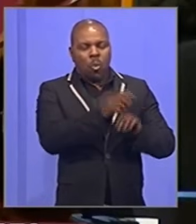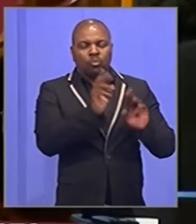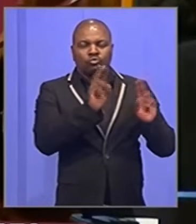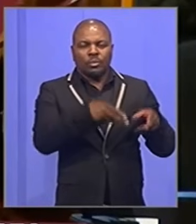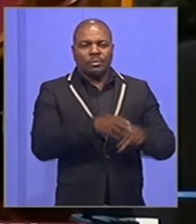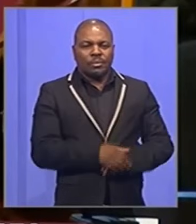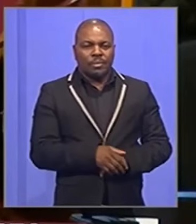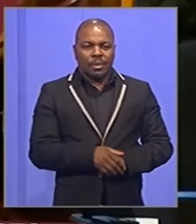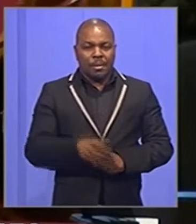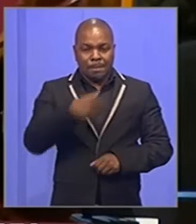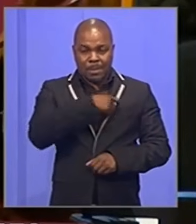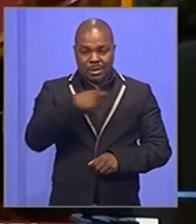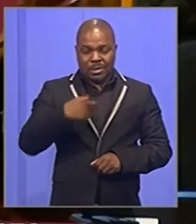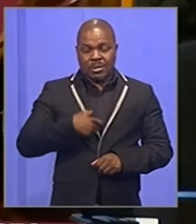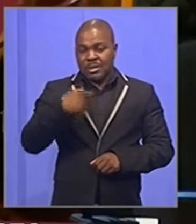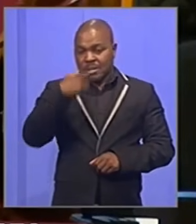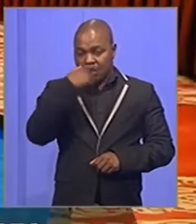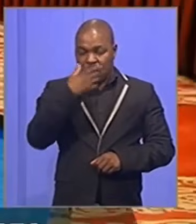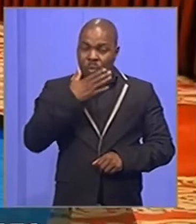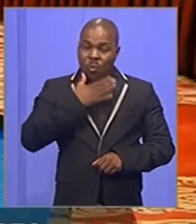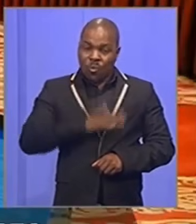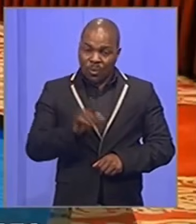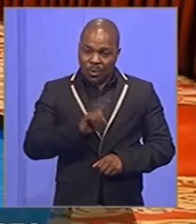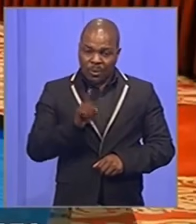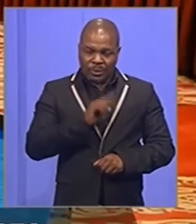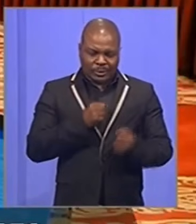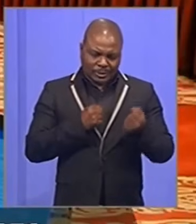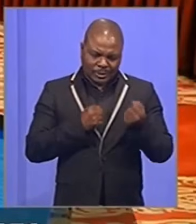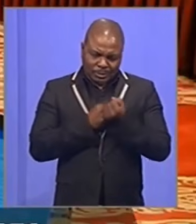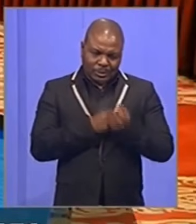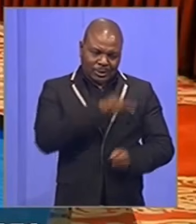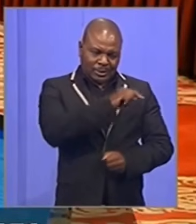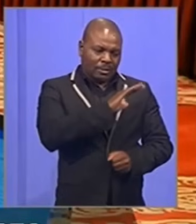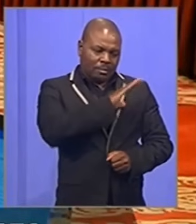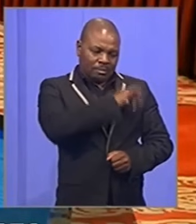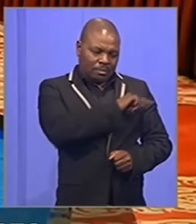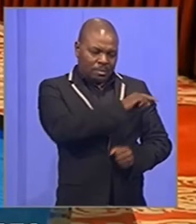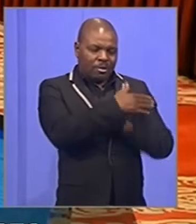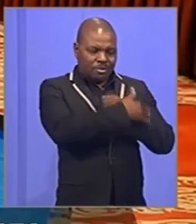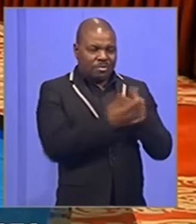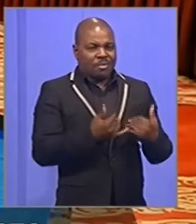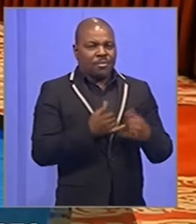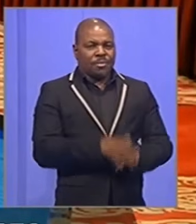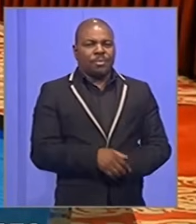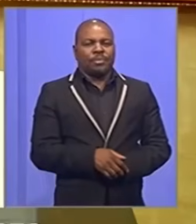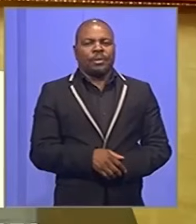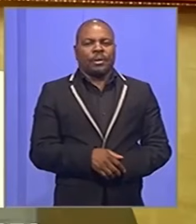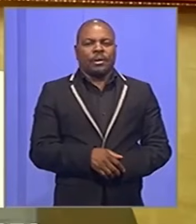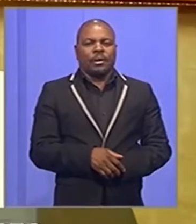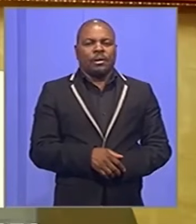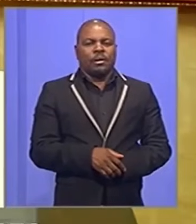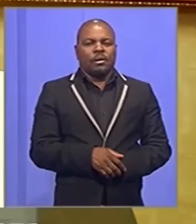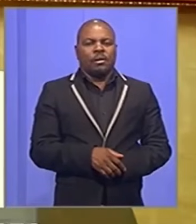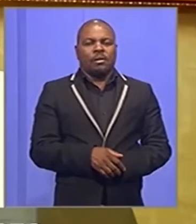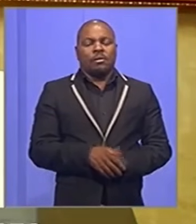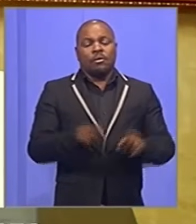Cyril Ramaphosa o re ba leka ka hohle ho tshehetsa naha ya Palestina nakong ena. We are now, through our